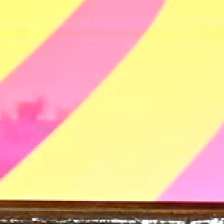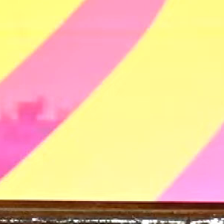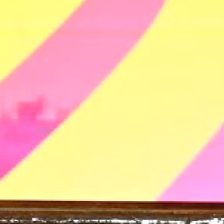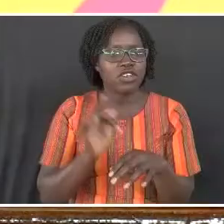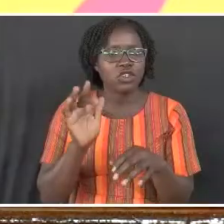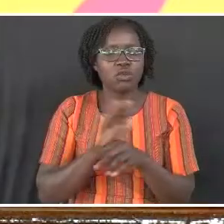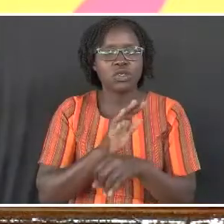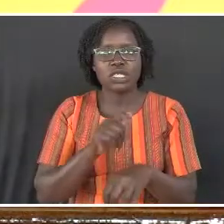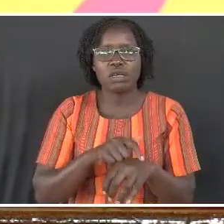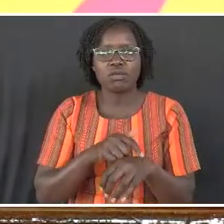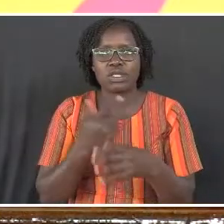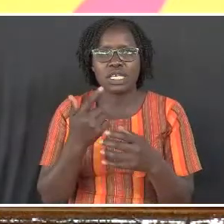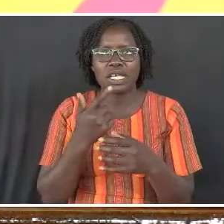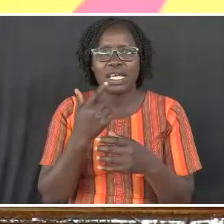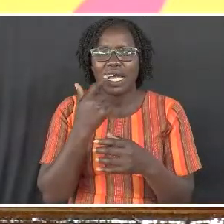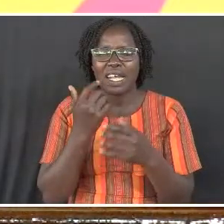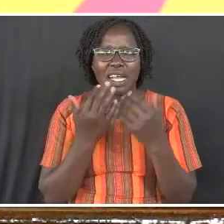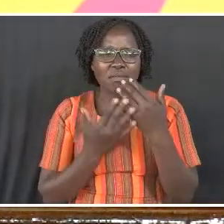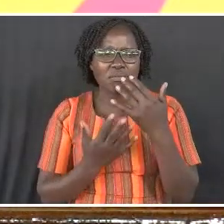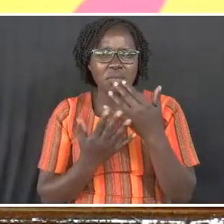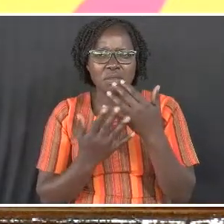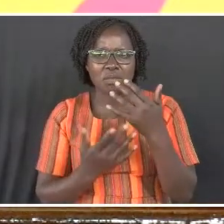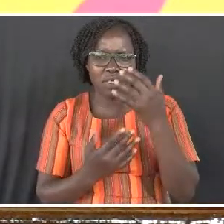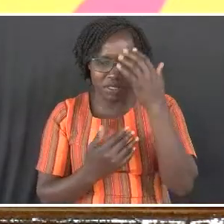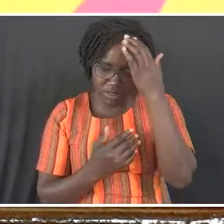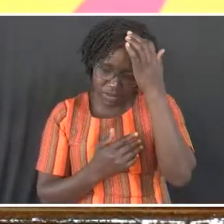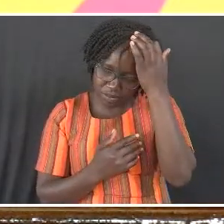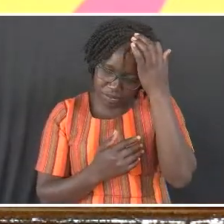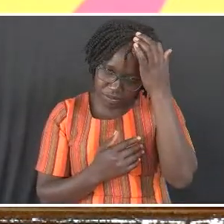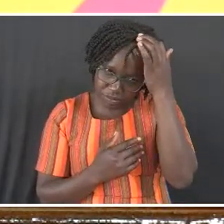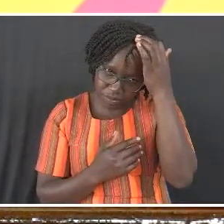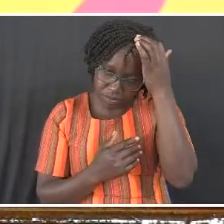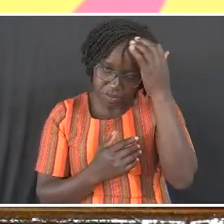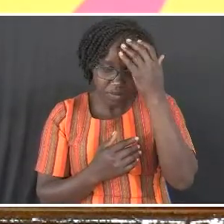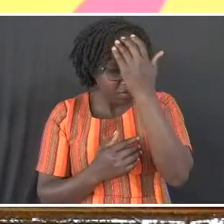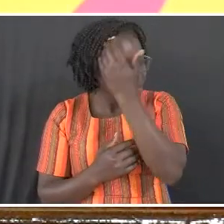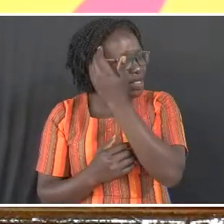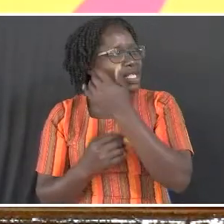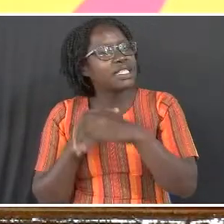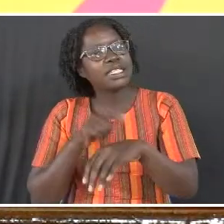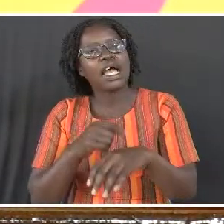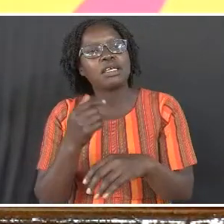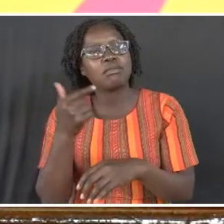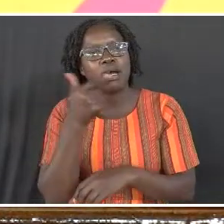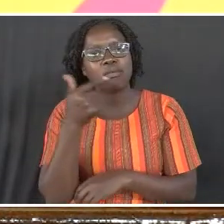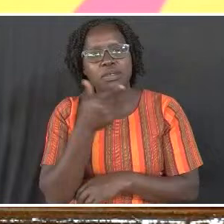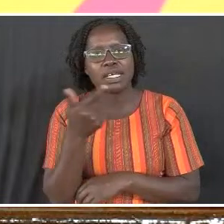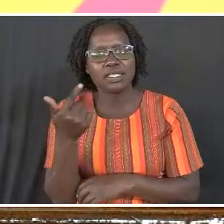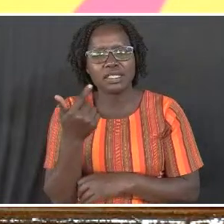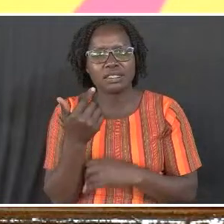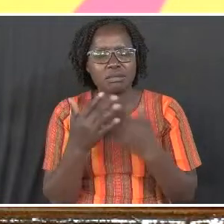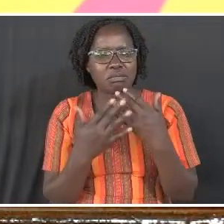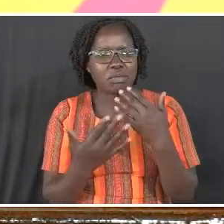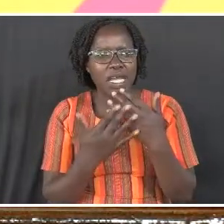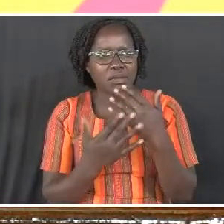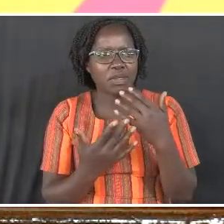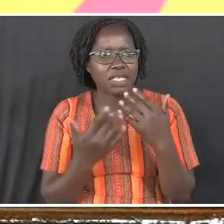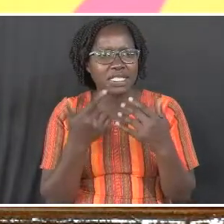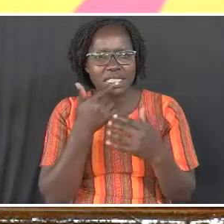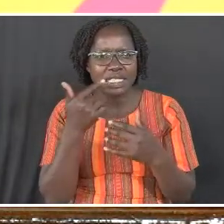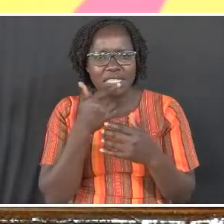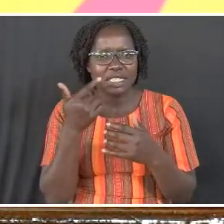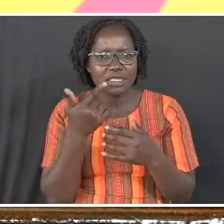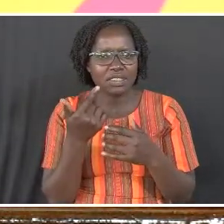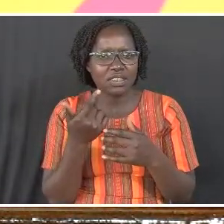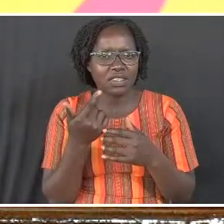you'll hear people say my gums are bleeding, or when I brush, I feel as if, or I see blood on my